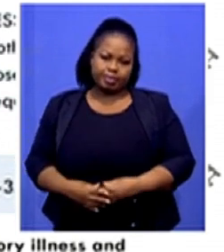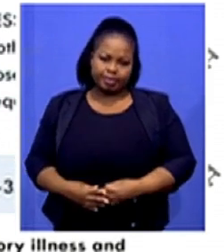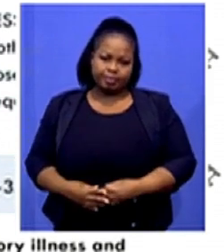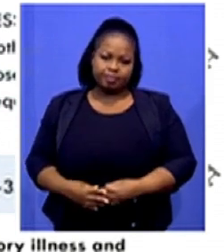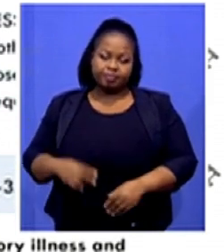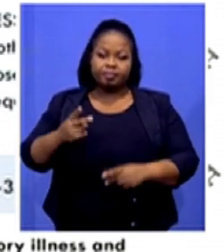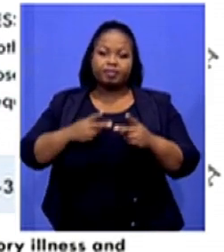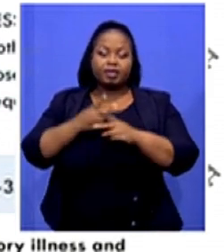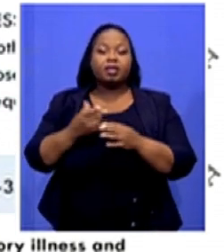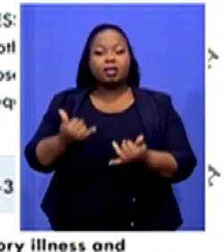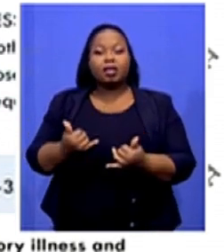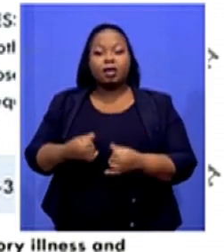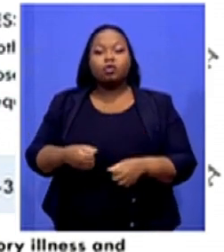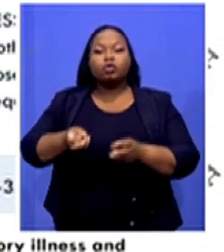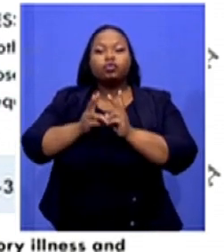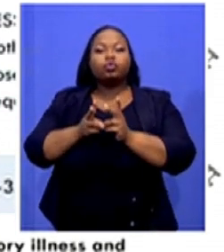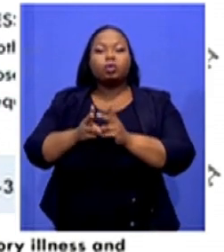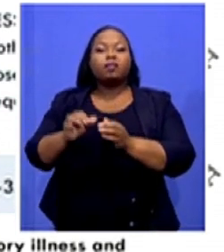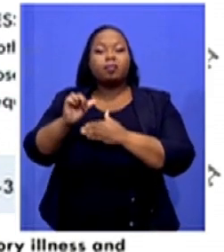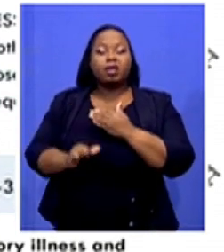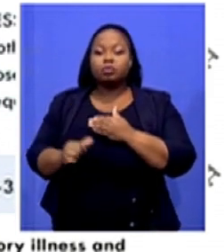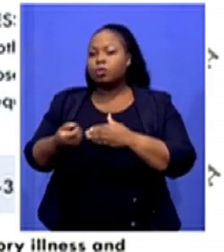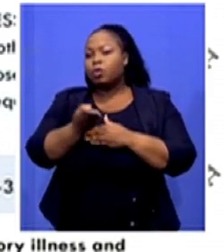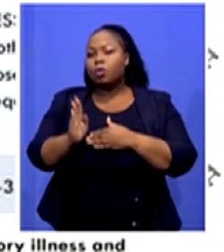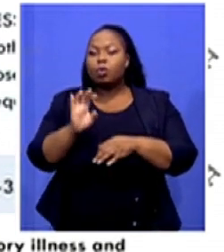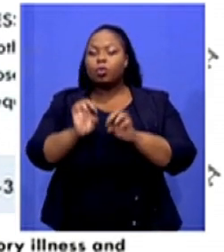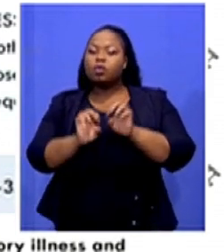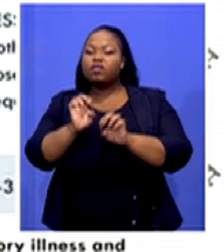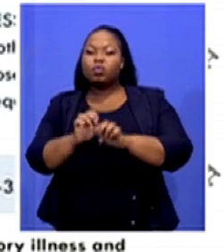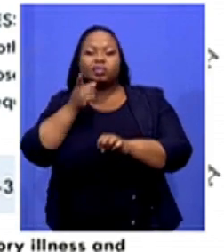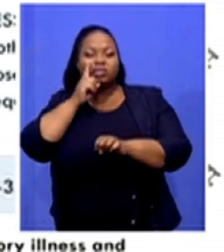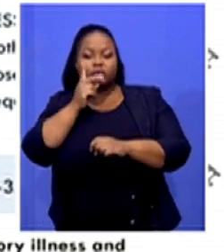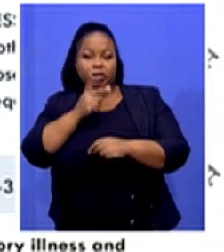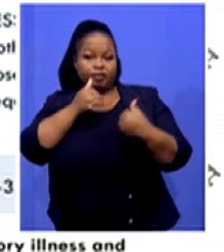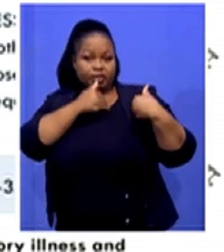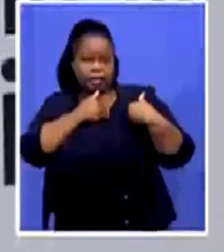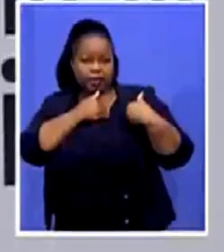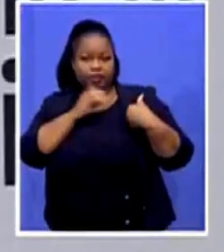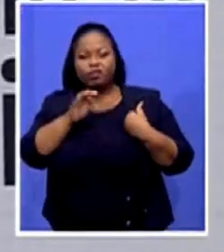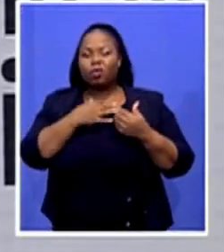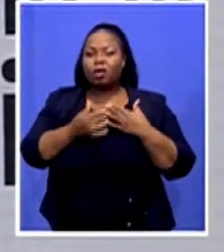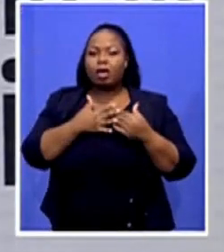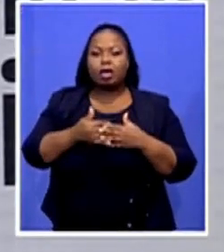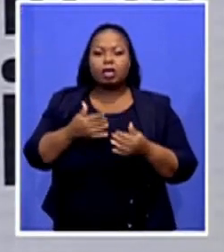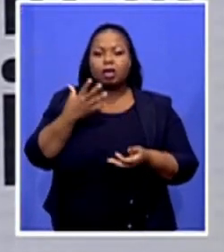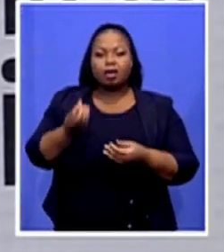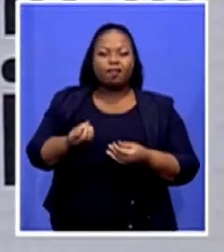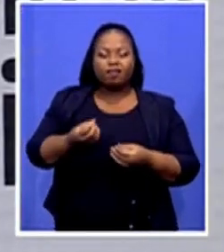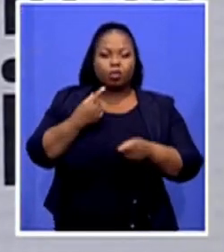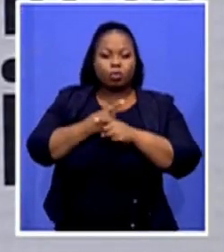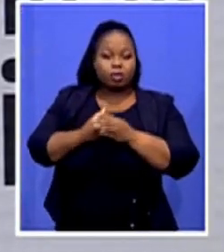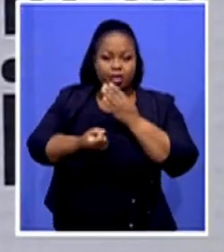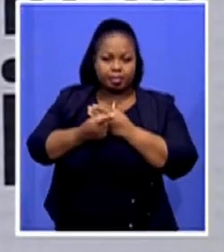period, all of them will be evaluated for safety in terms of any sort of adverse events that might occur. Scientists say